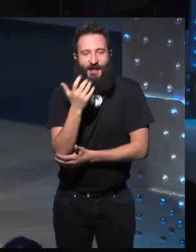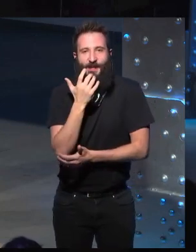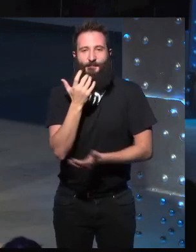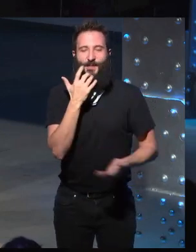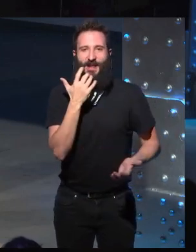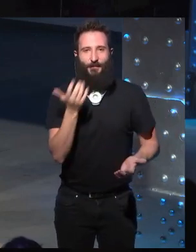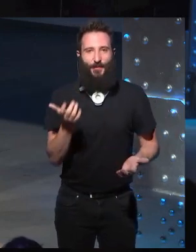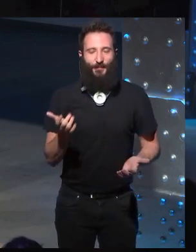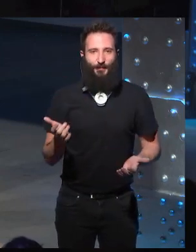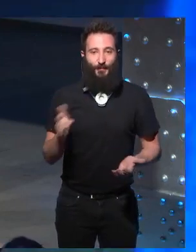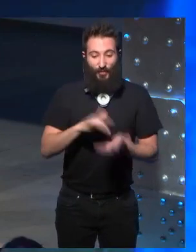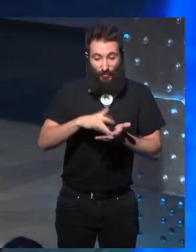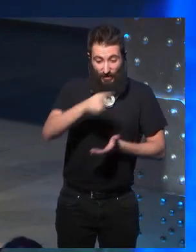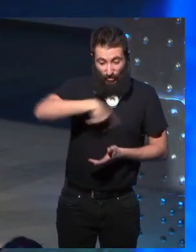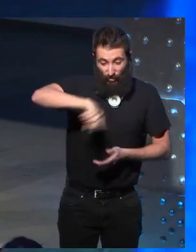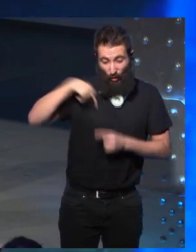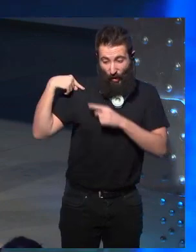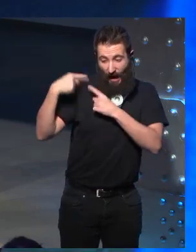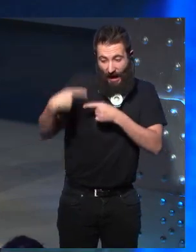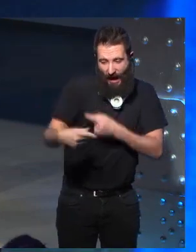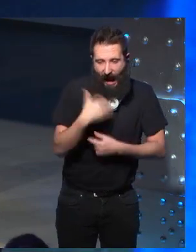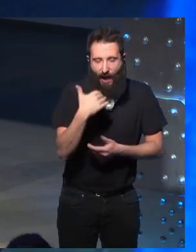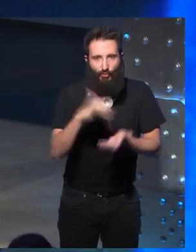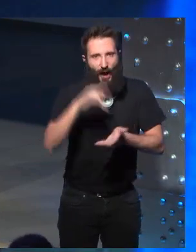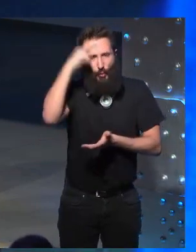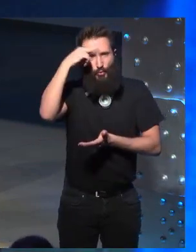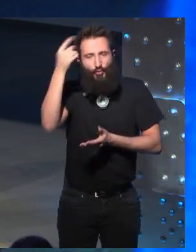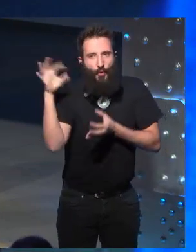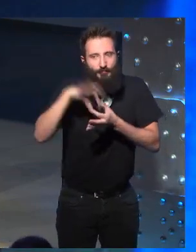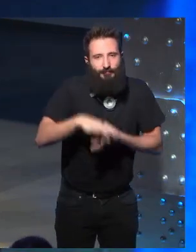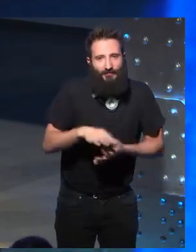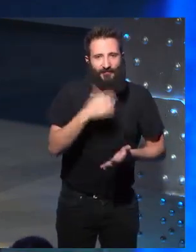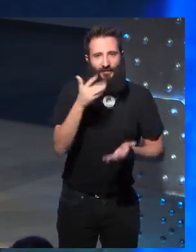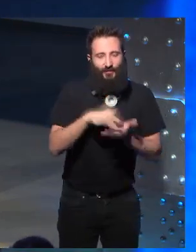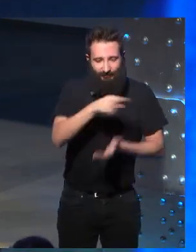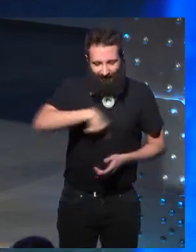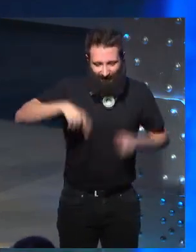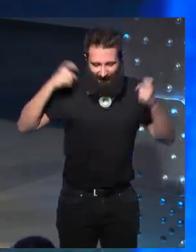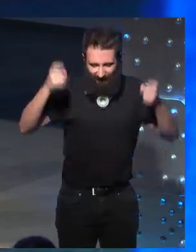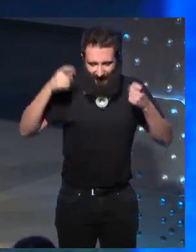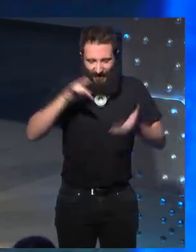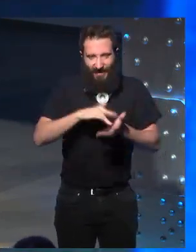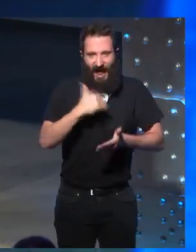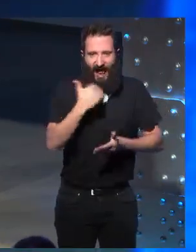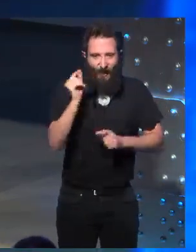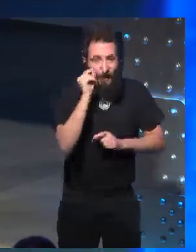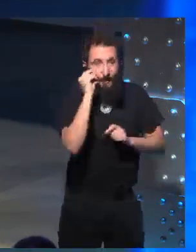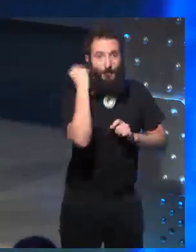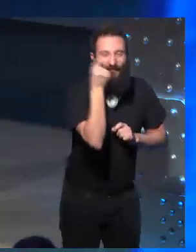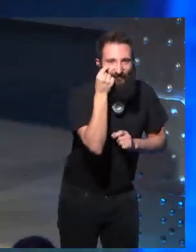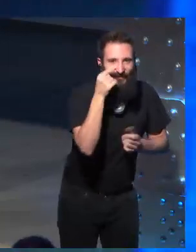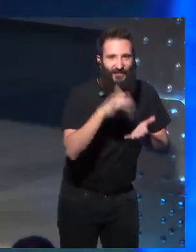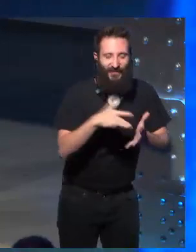I won't say genes, I don't know, culture or whatever, that makes us happy when we discover, when we understand,